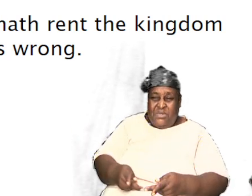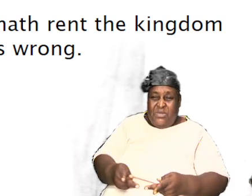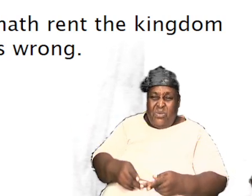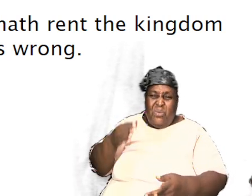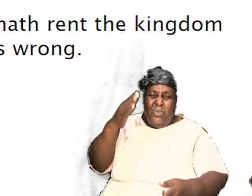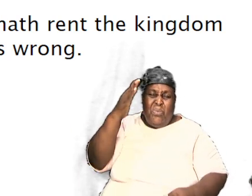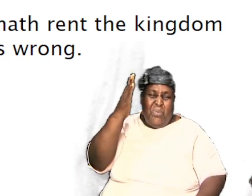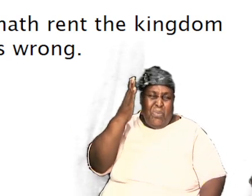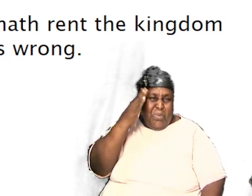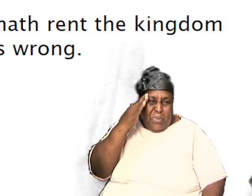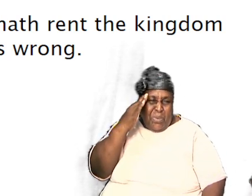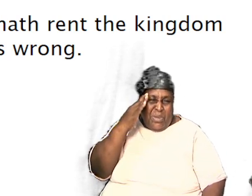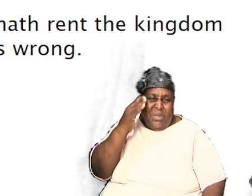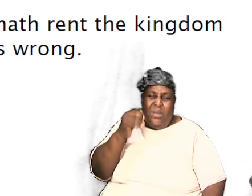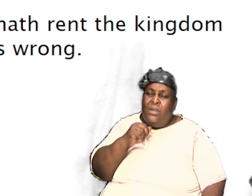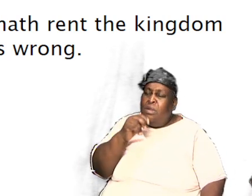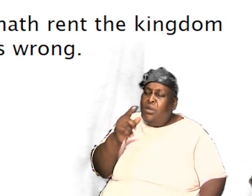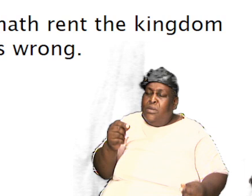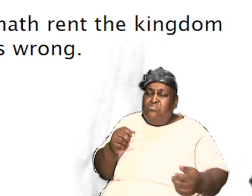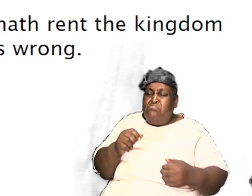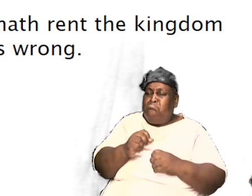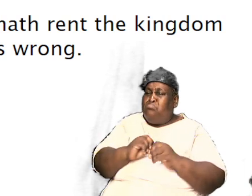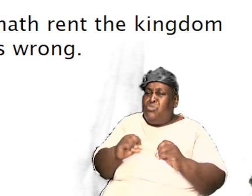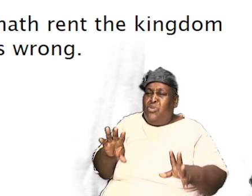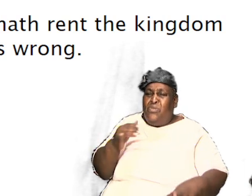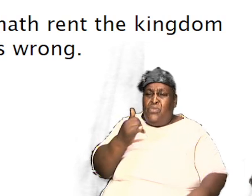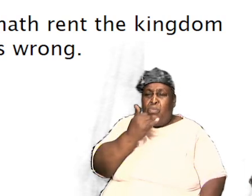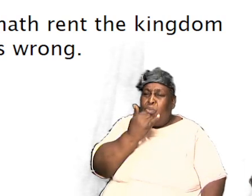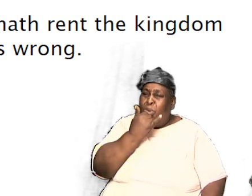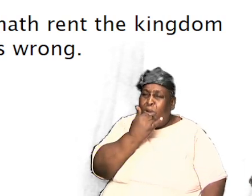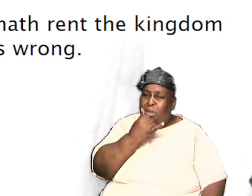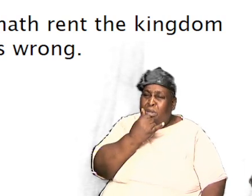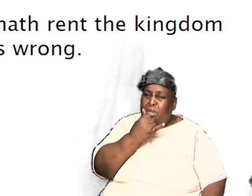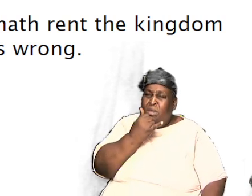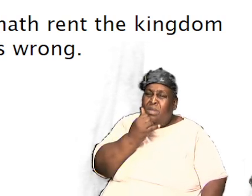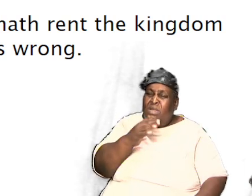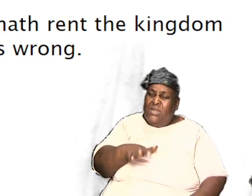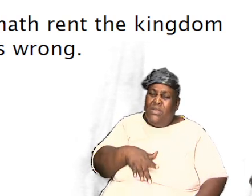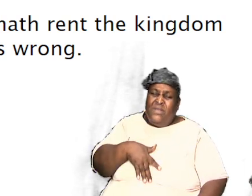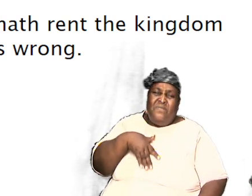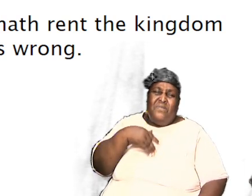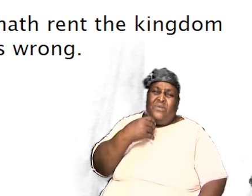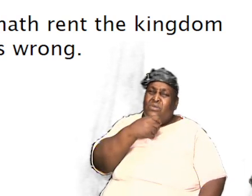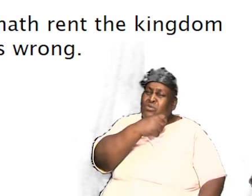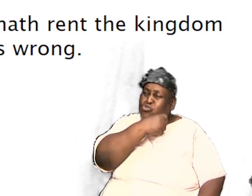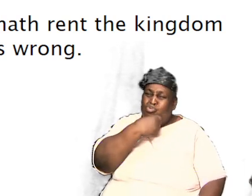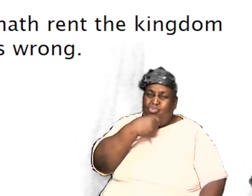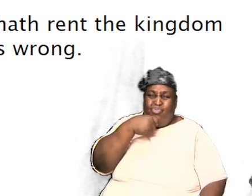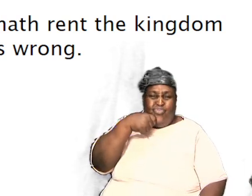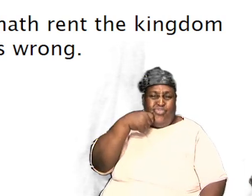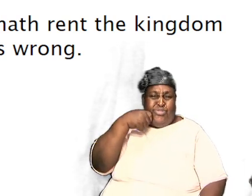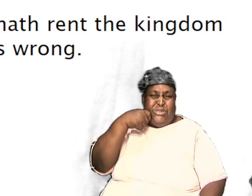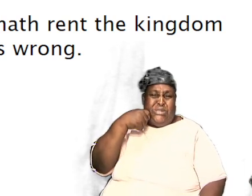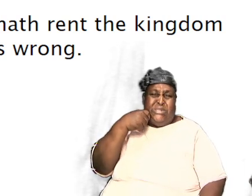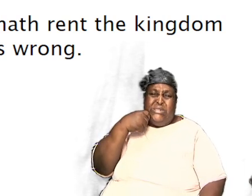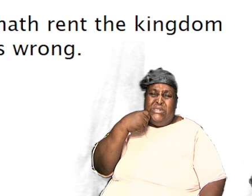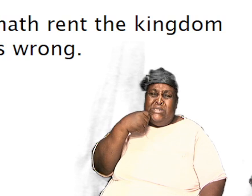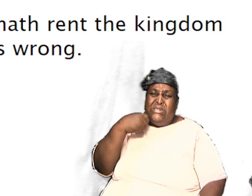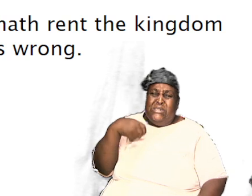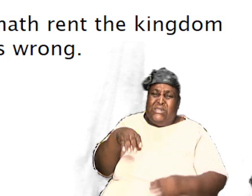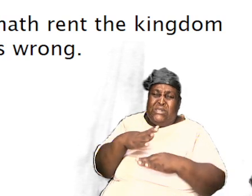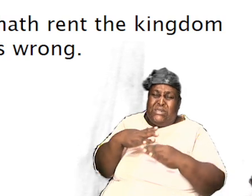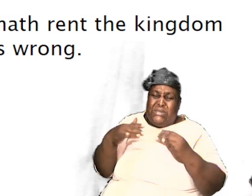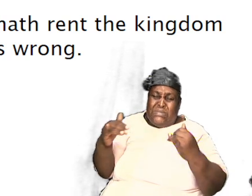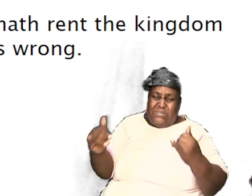know that you're not doing anything wrong, you know. But it is just feel dry, and the weapon is like brass, and